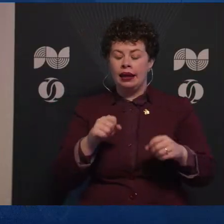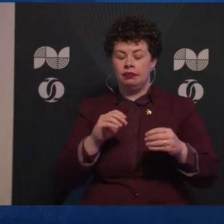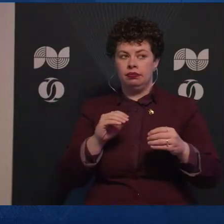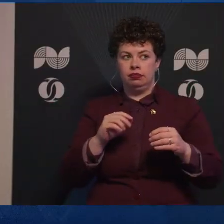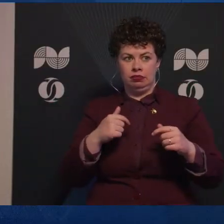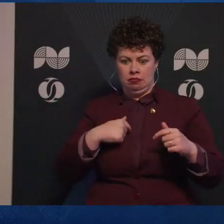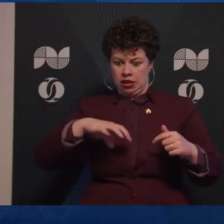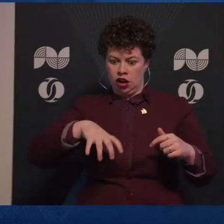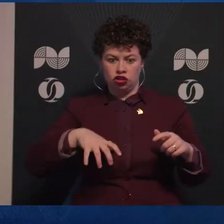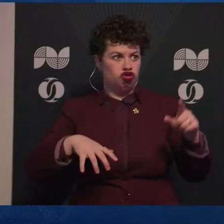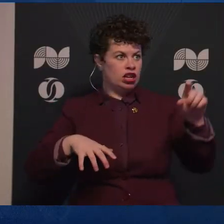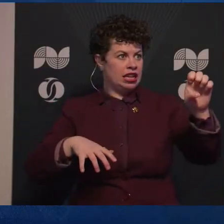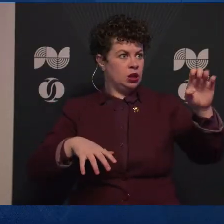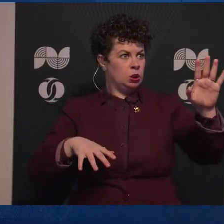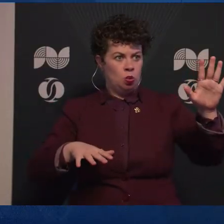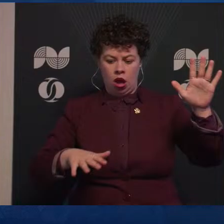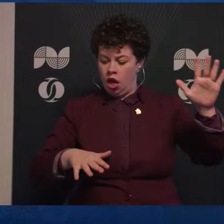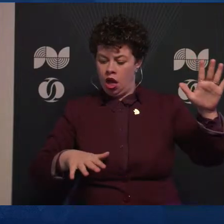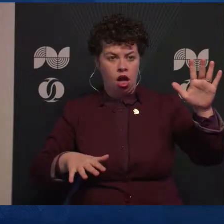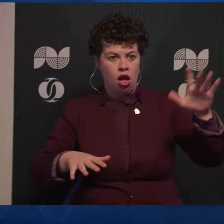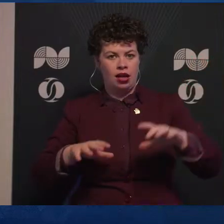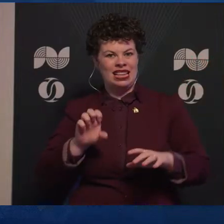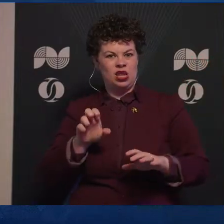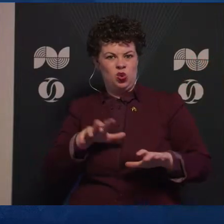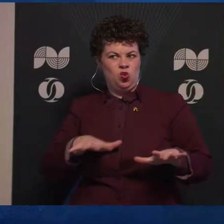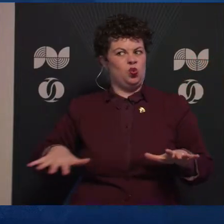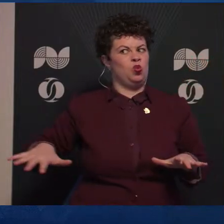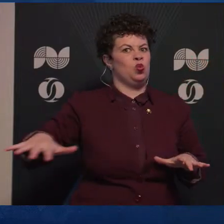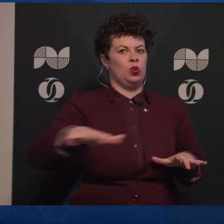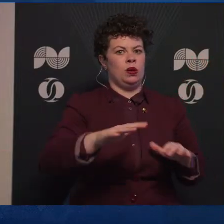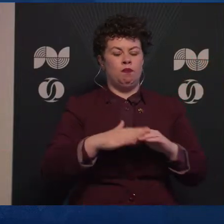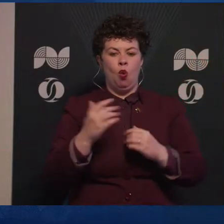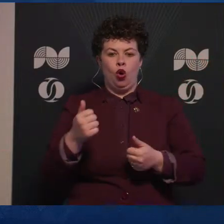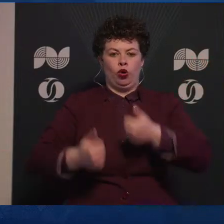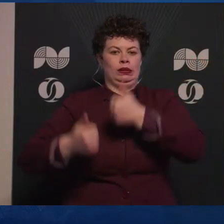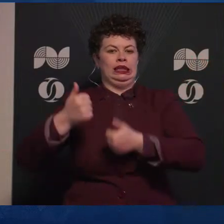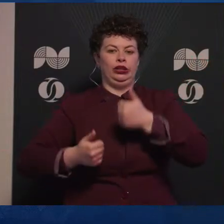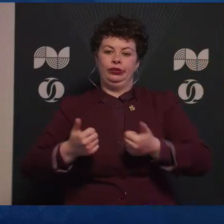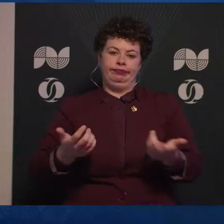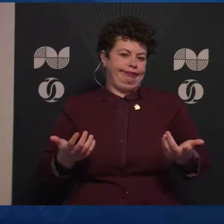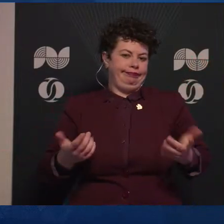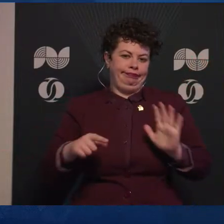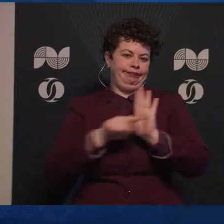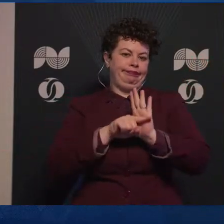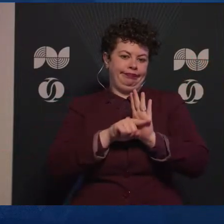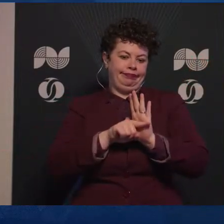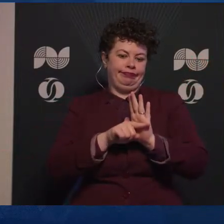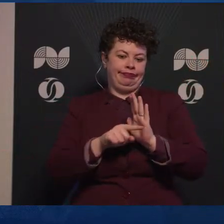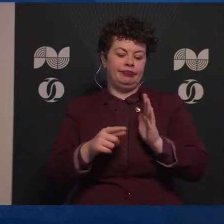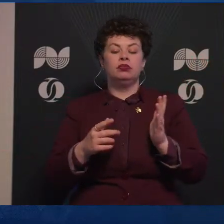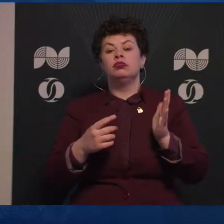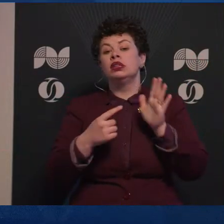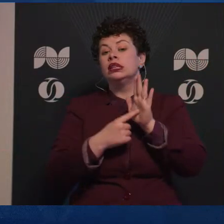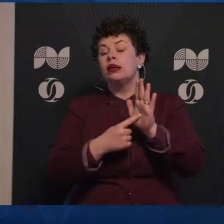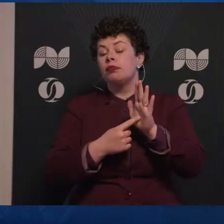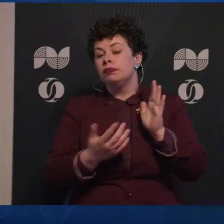internally of European Community more competition. I tell you, for